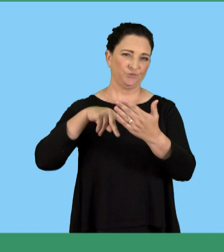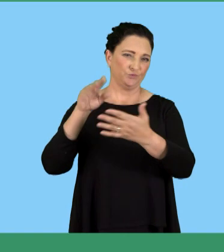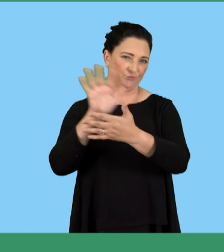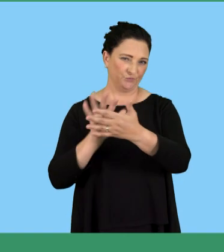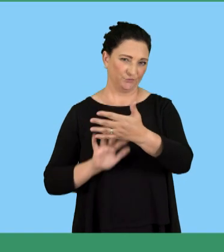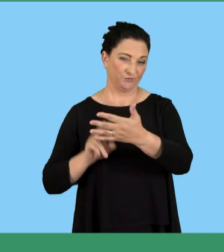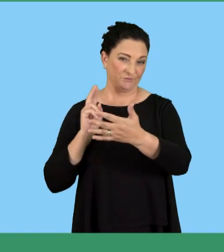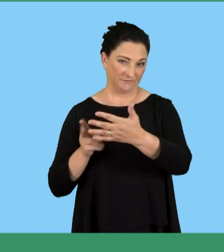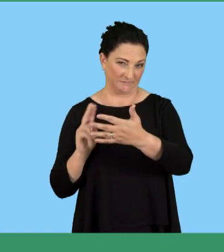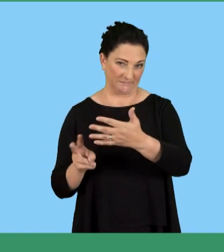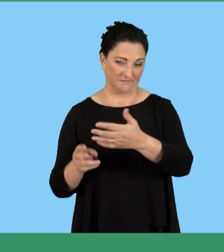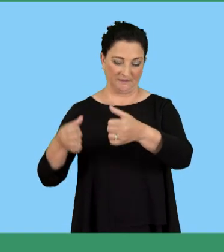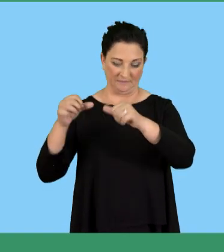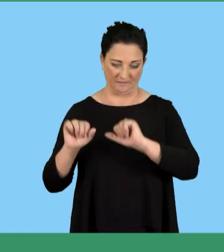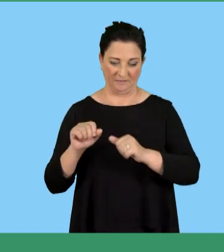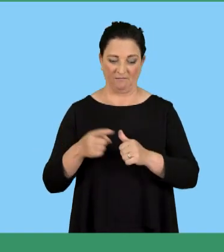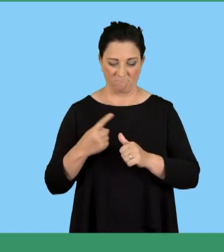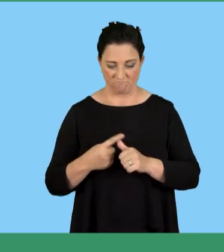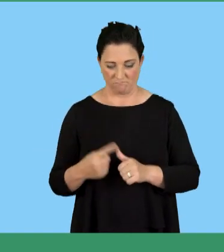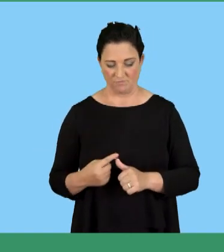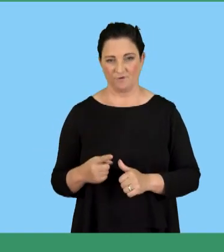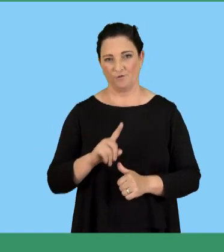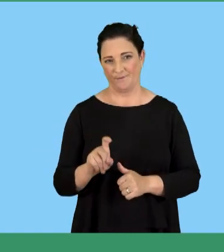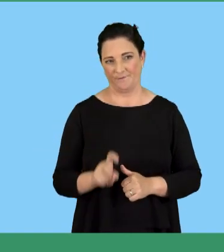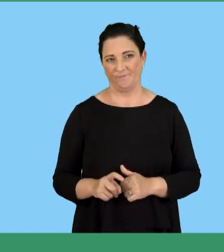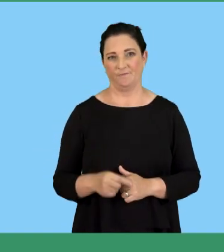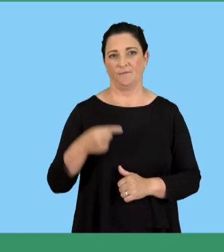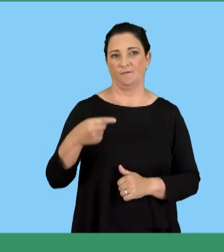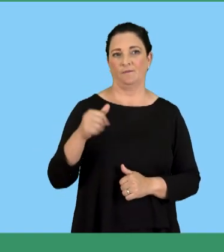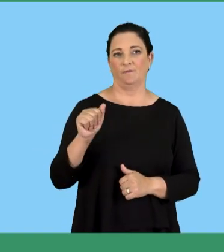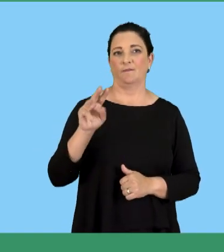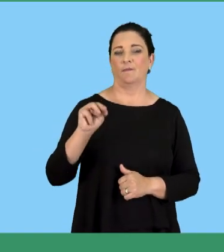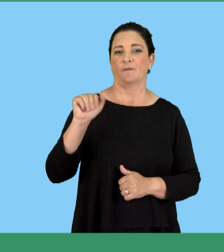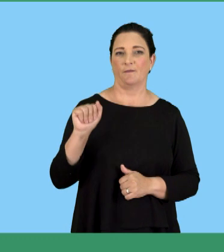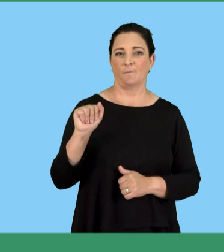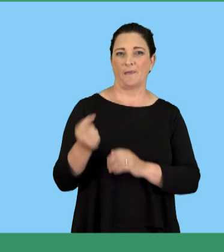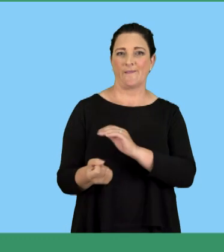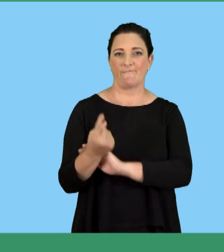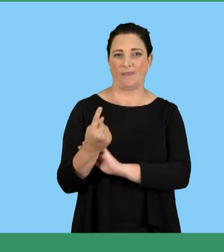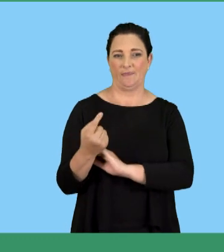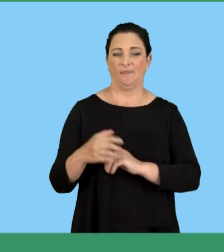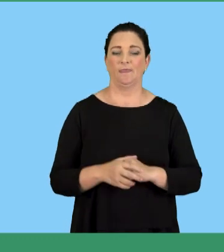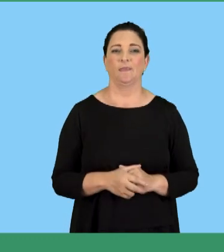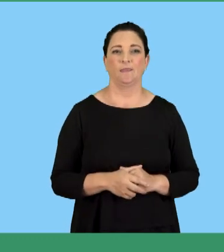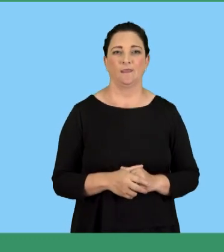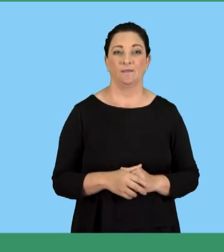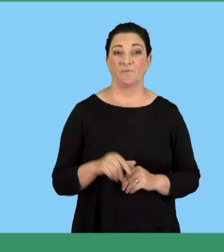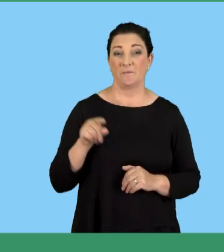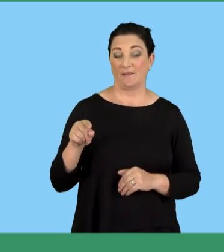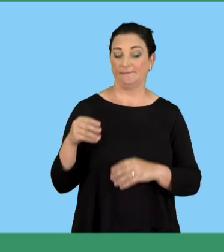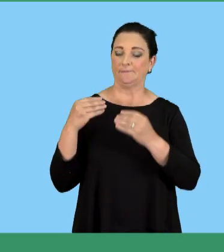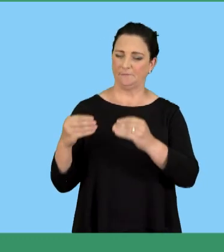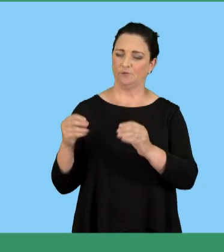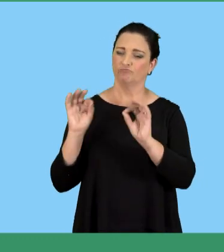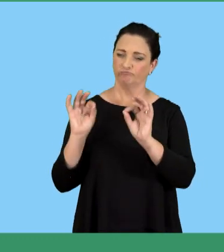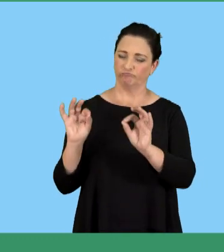the scenario below and answer questions that follow. We have Gamma Events. Gamma Events is a